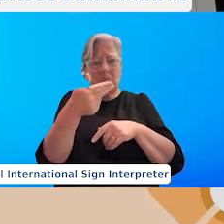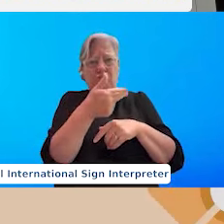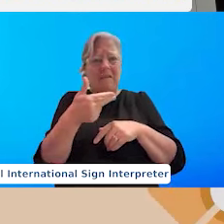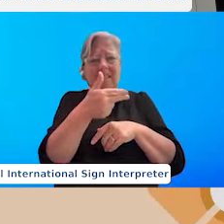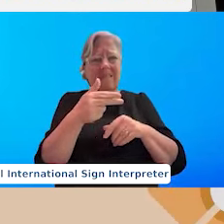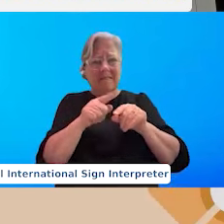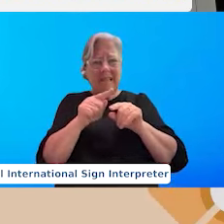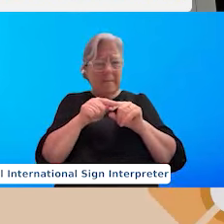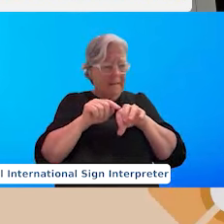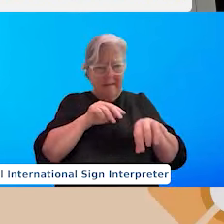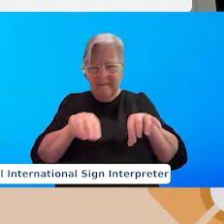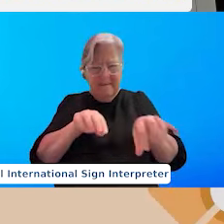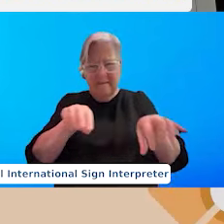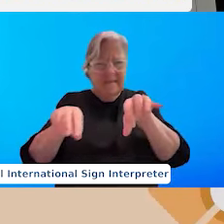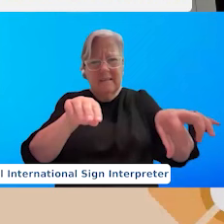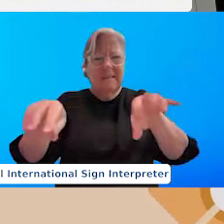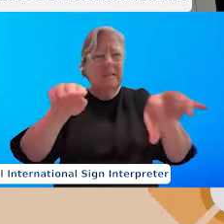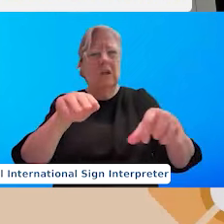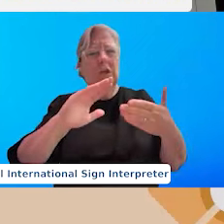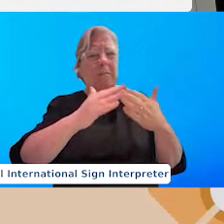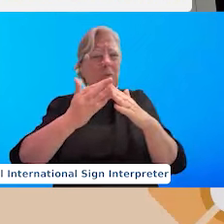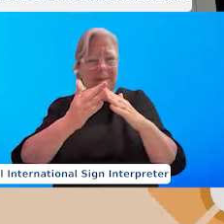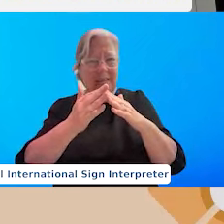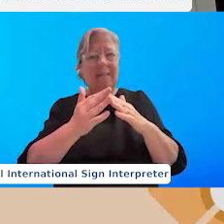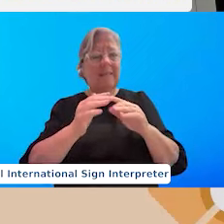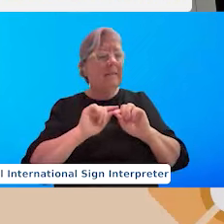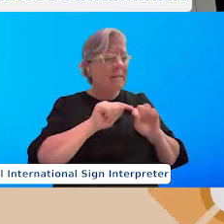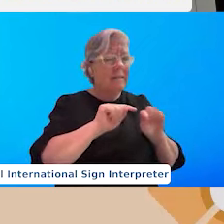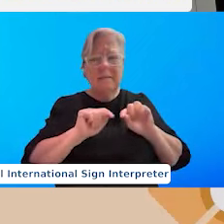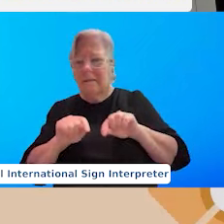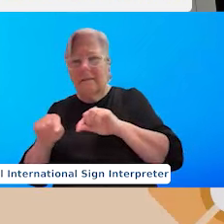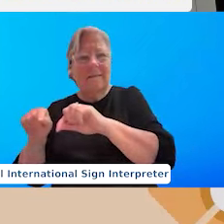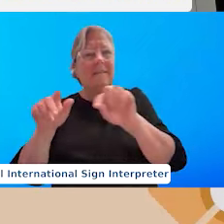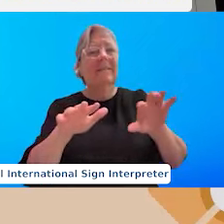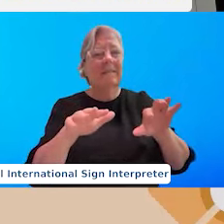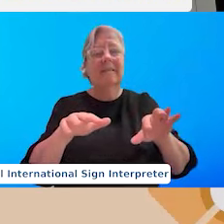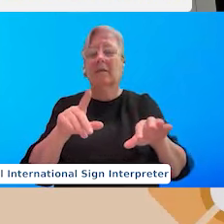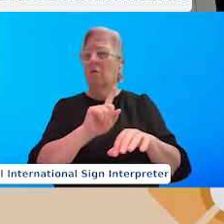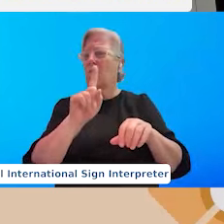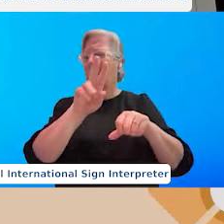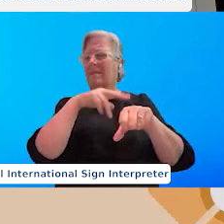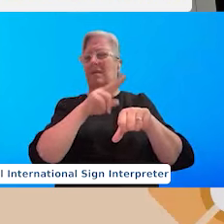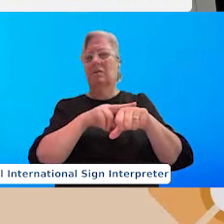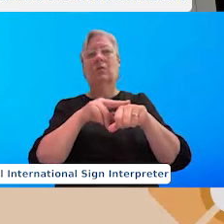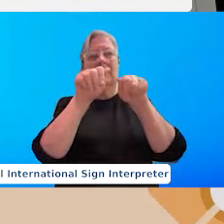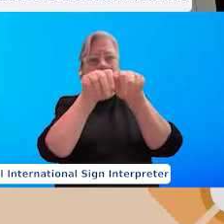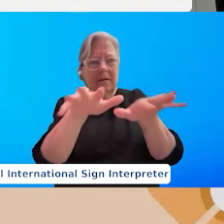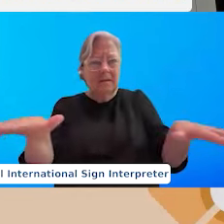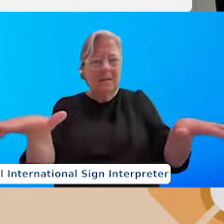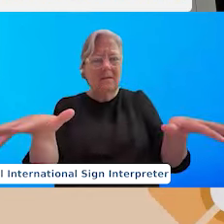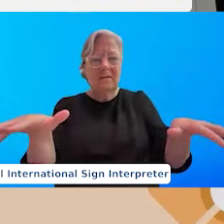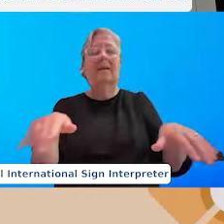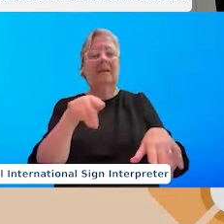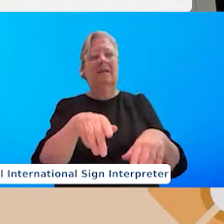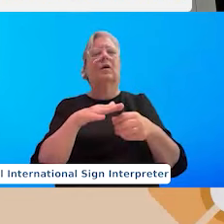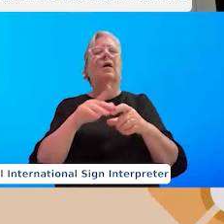right? And we also, apart from the national committee, we also have the subcommittee on empowerment of